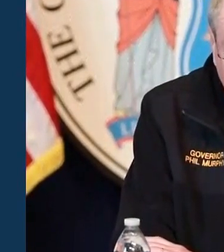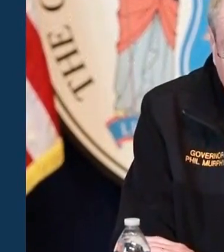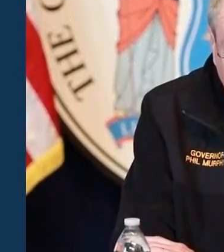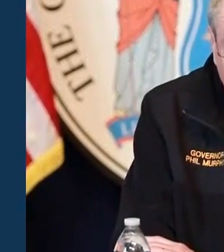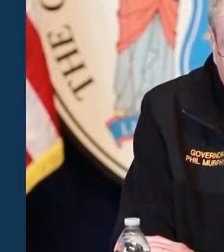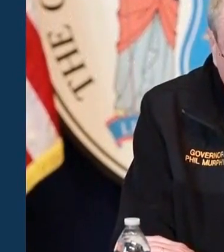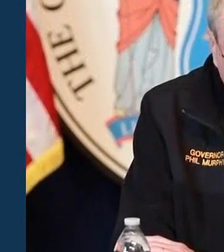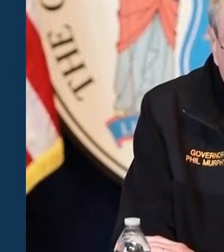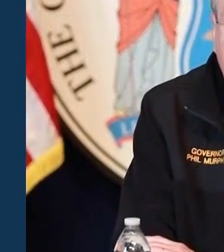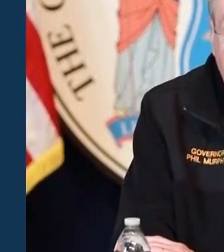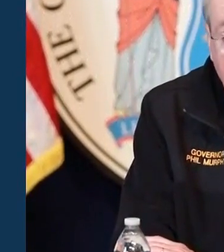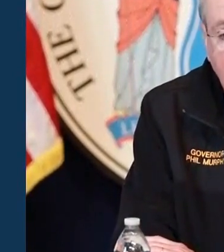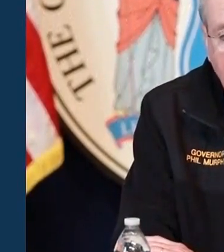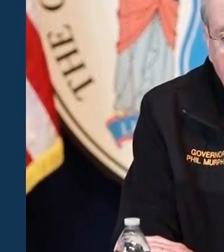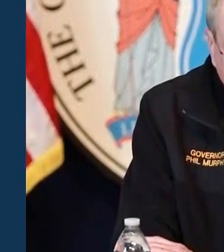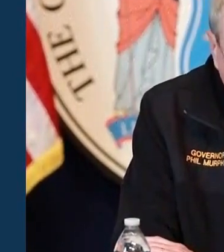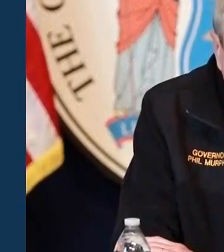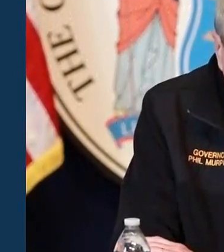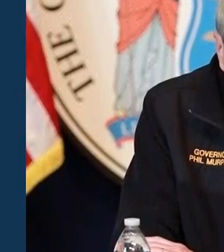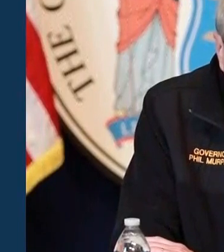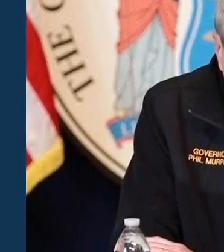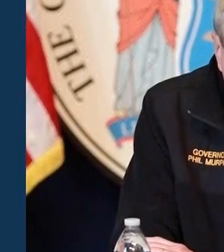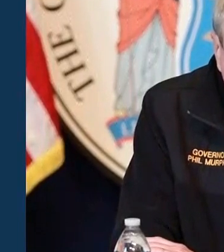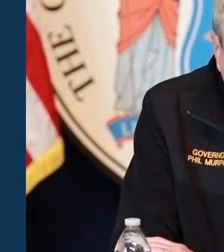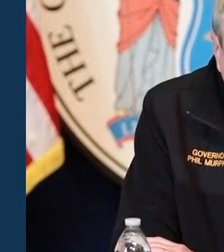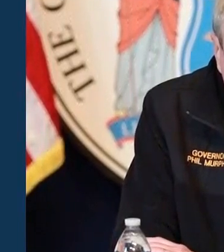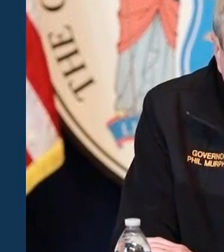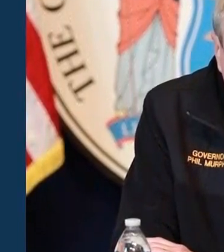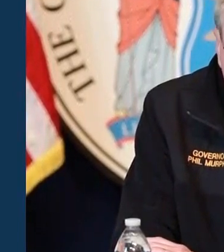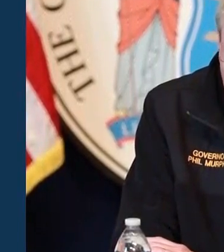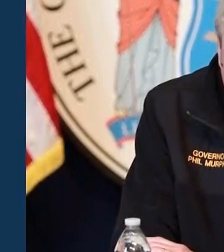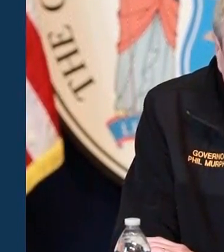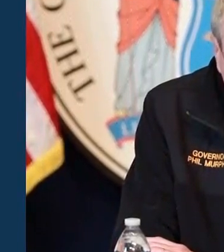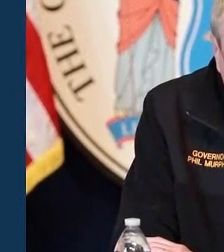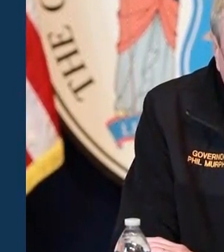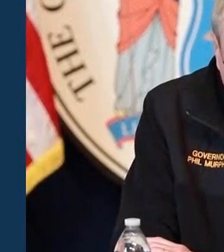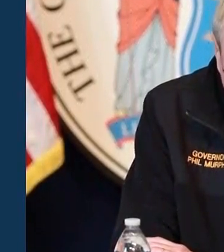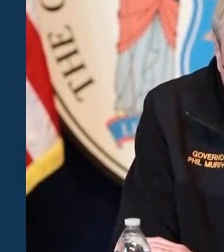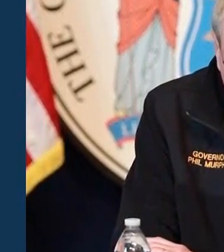1,679 were listed in critical or intensive care, and